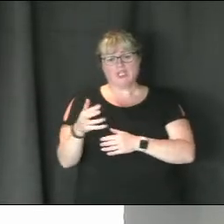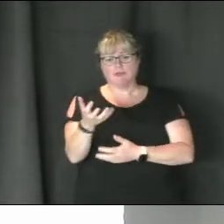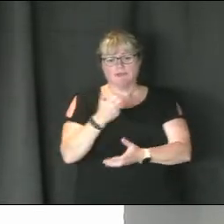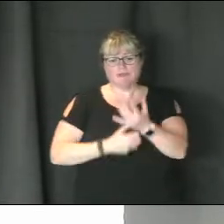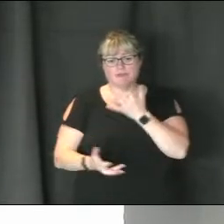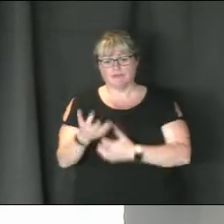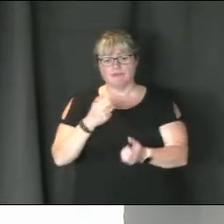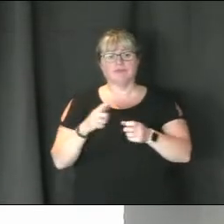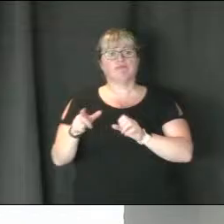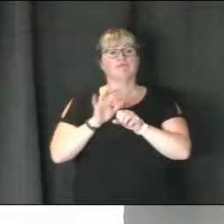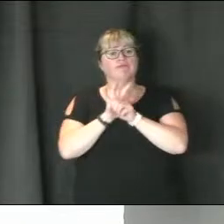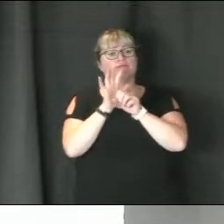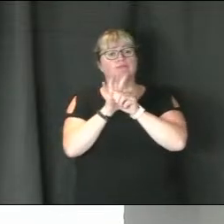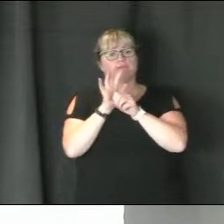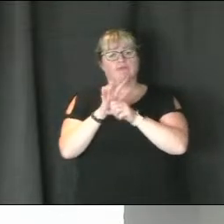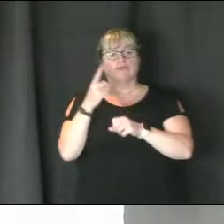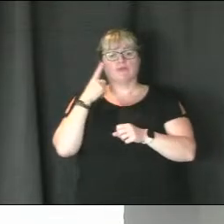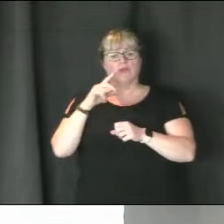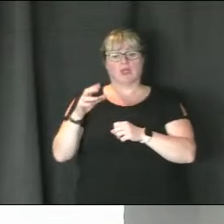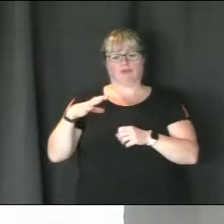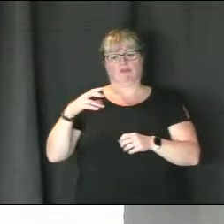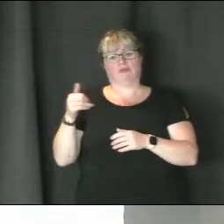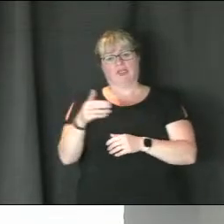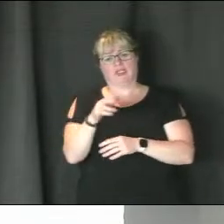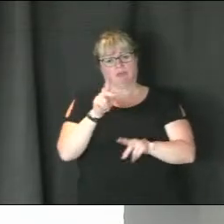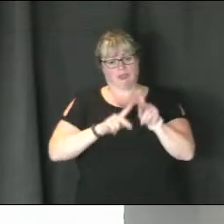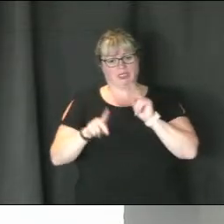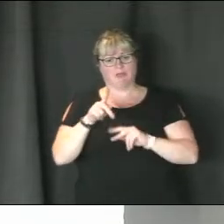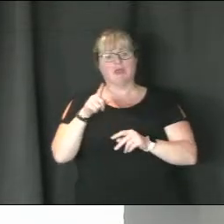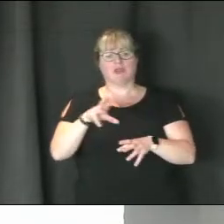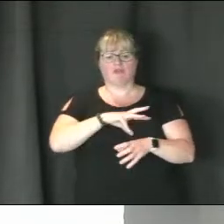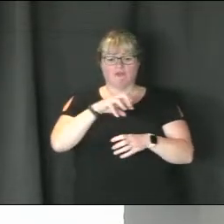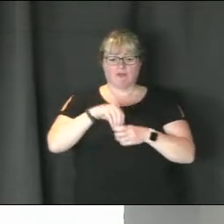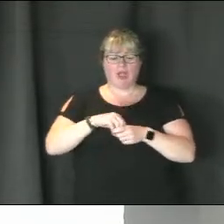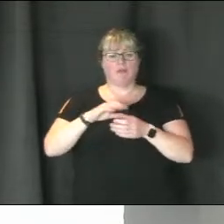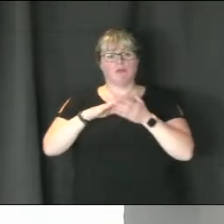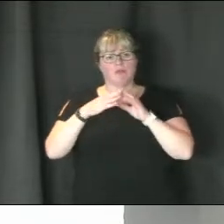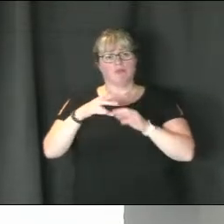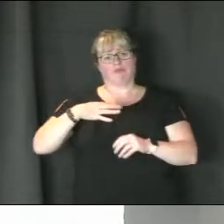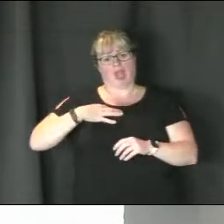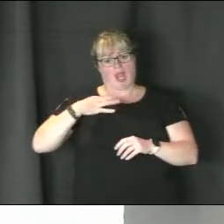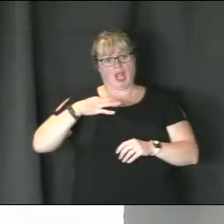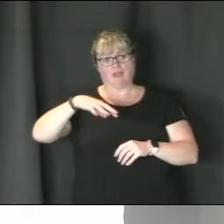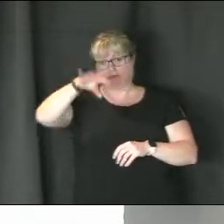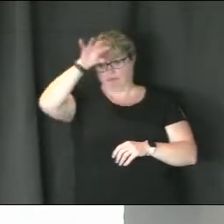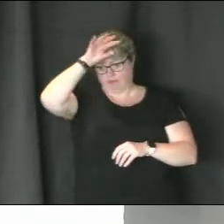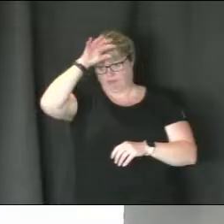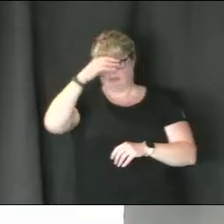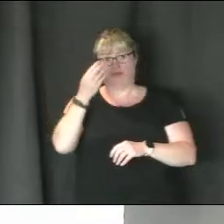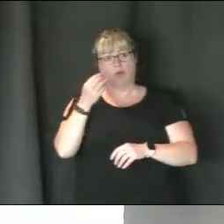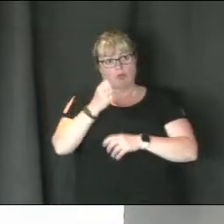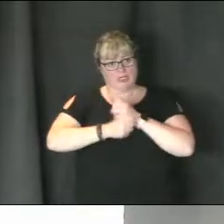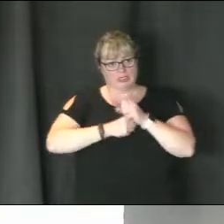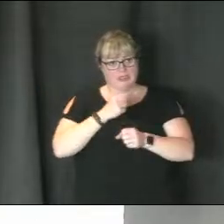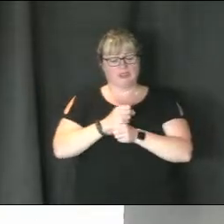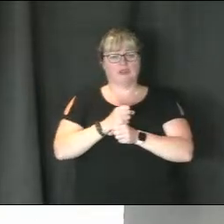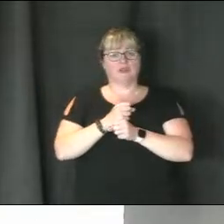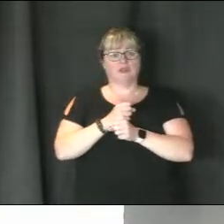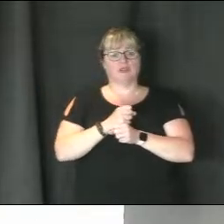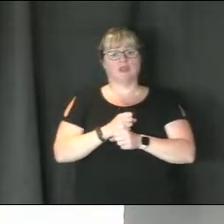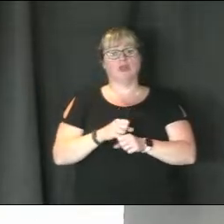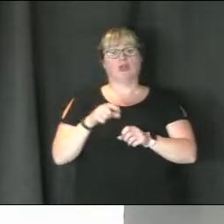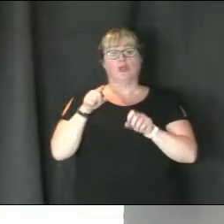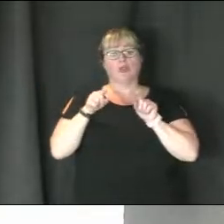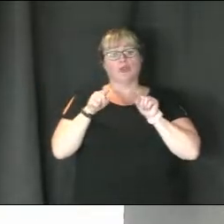advocating for local fishers through the local Fishermen's Committee, and he served his community as a volunteer firefighter for 14 years. During